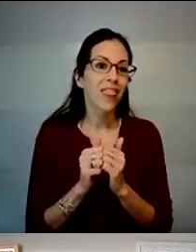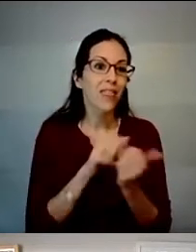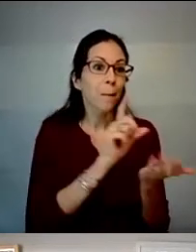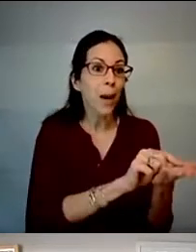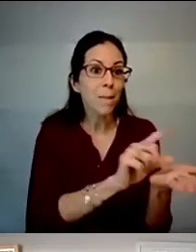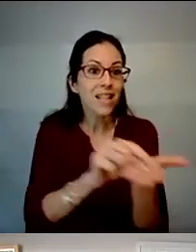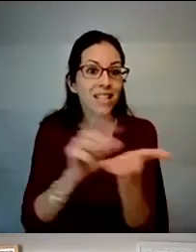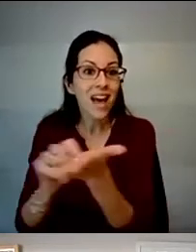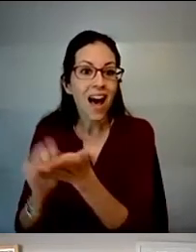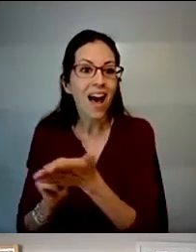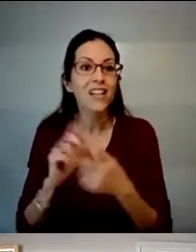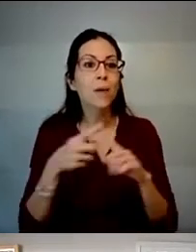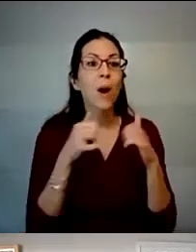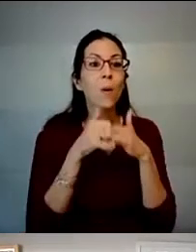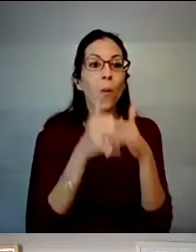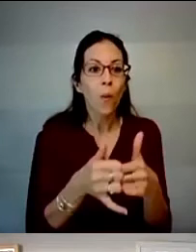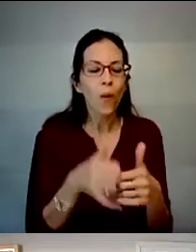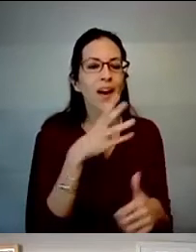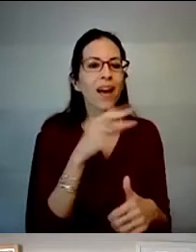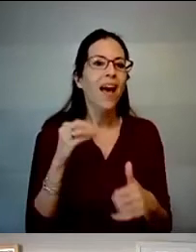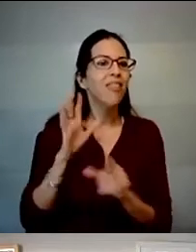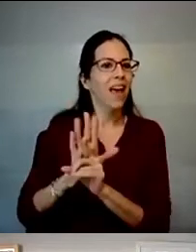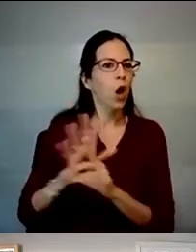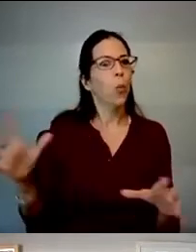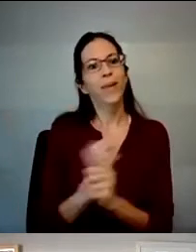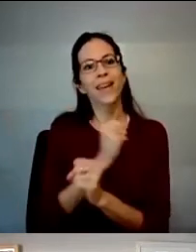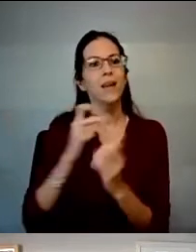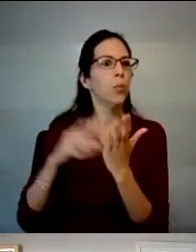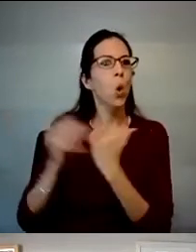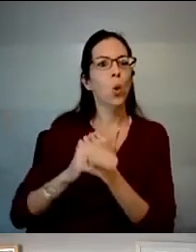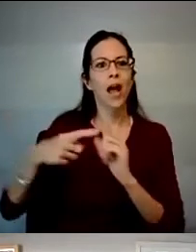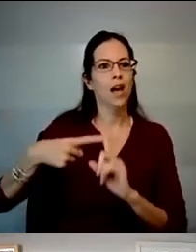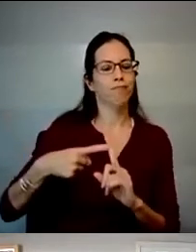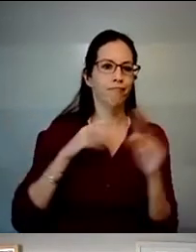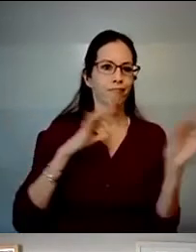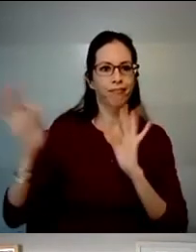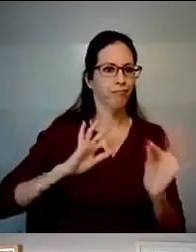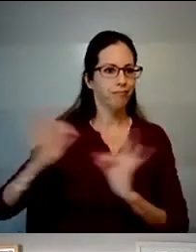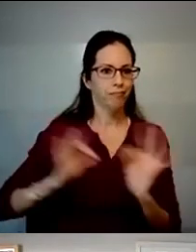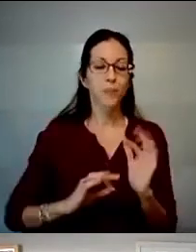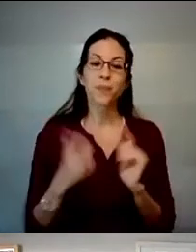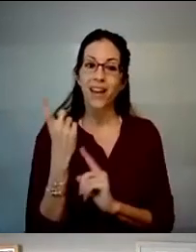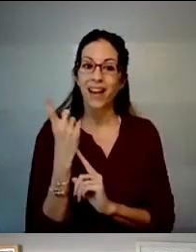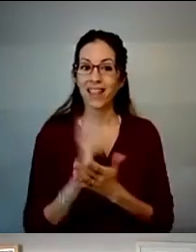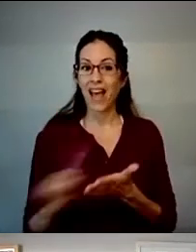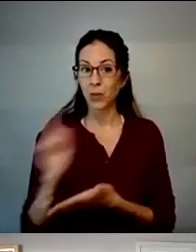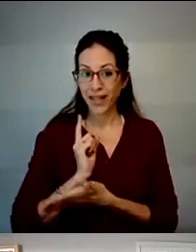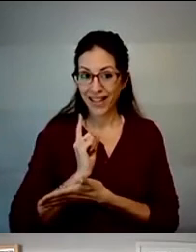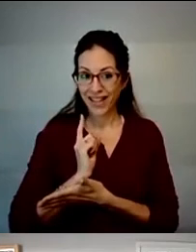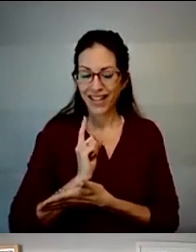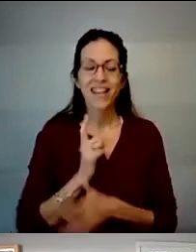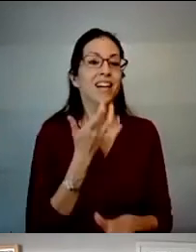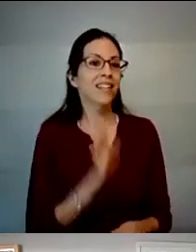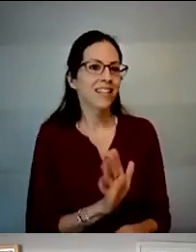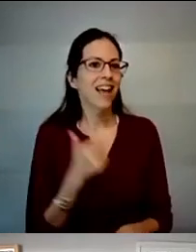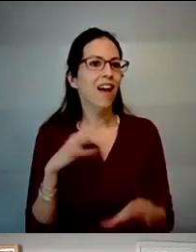publicizing the award and the program that they submitted for to win that. In fact, just last week, I was fortunate to have a group here in